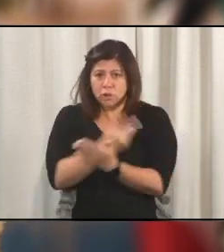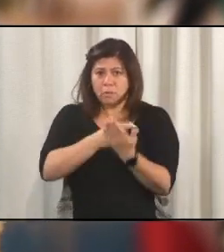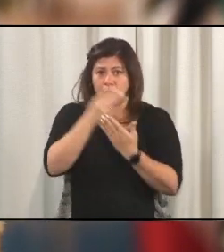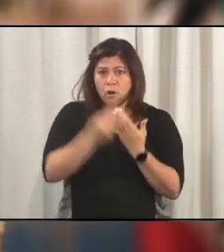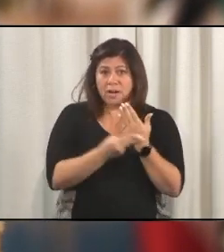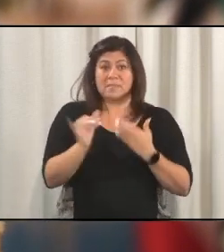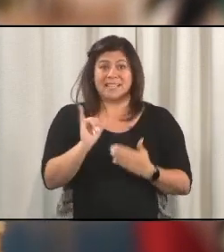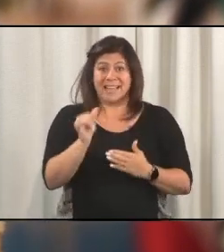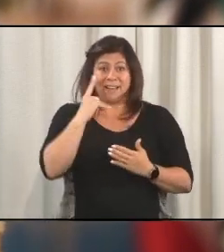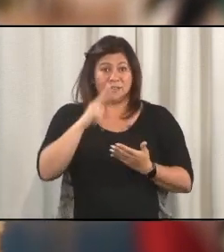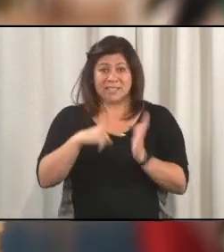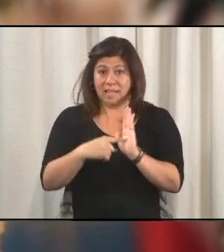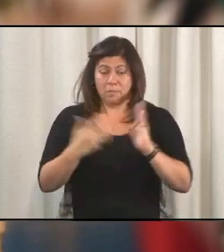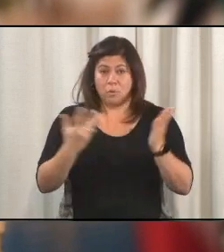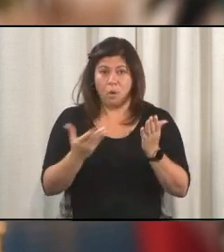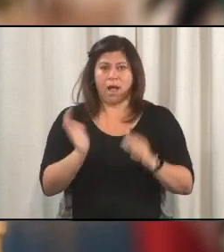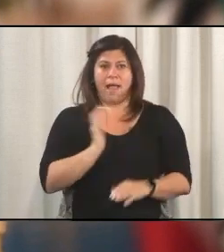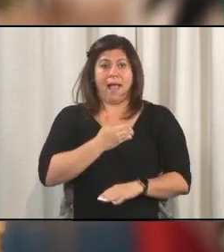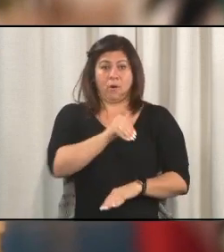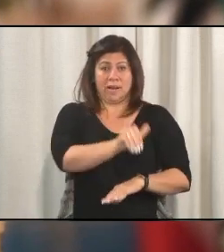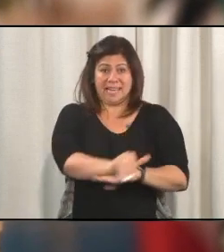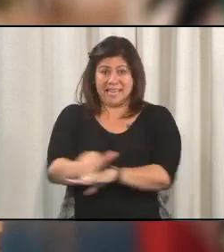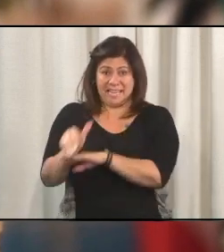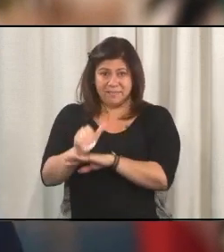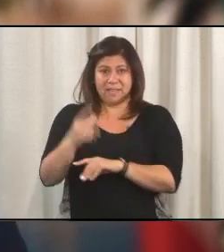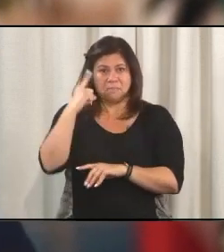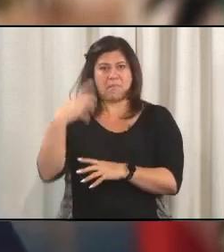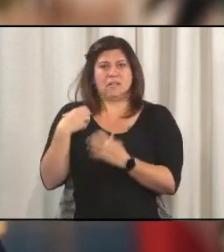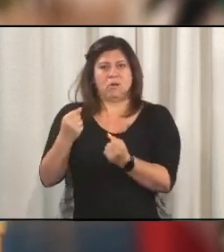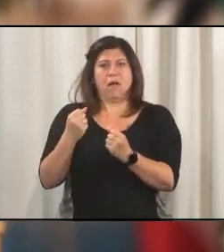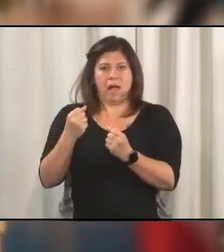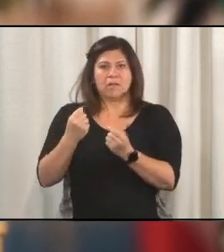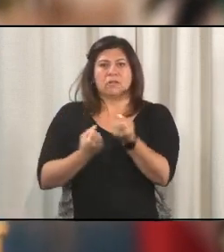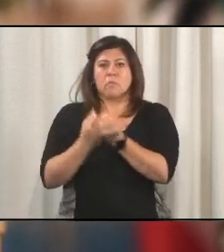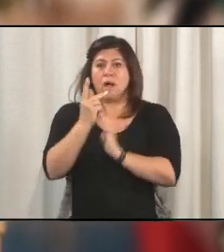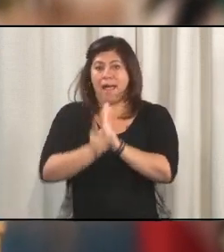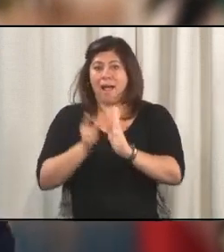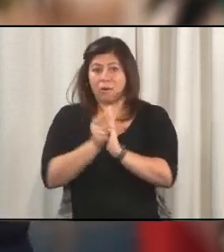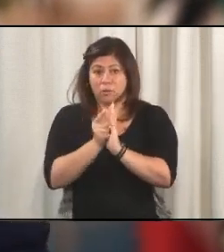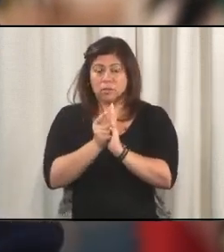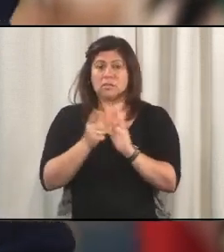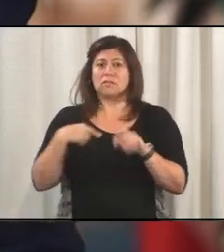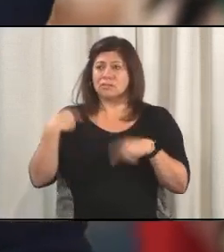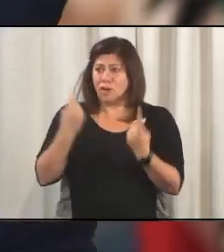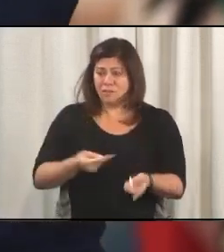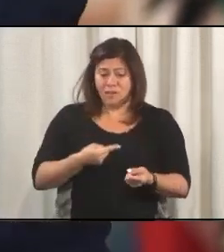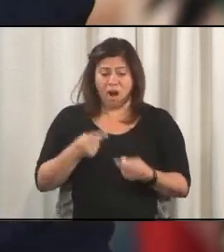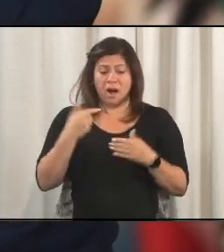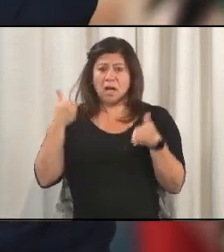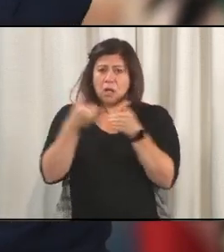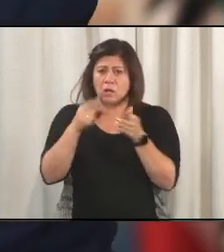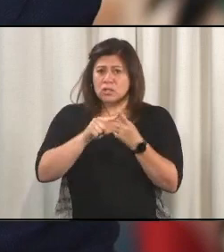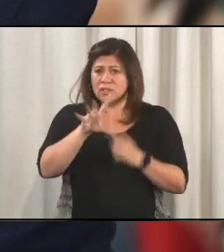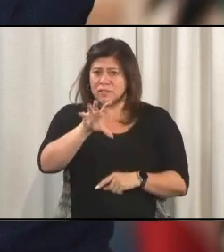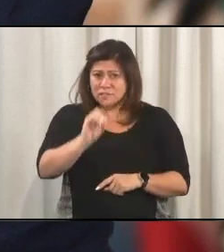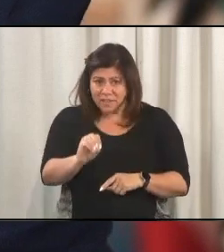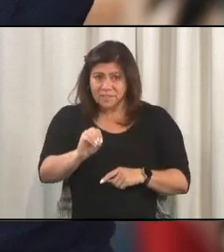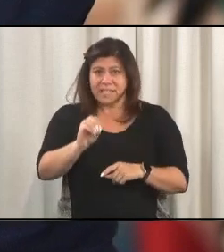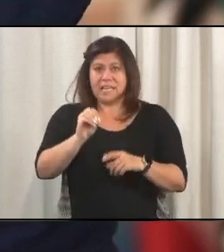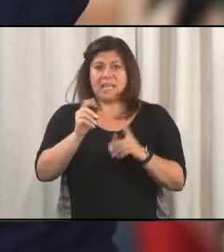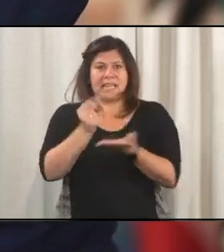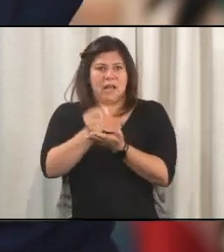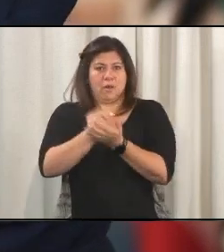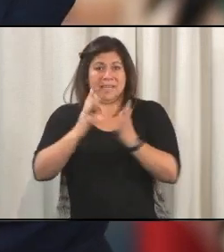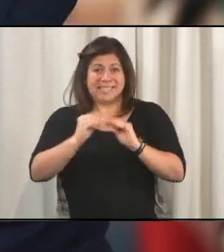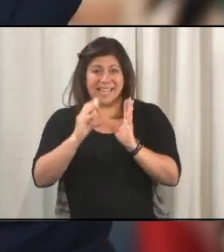health hours that's been very well received and provided almost 50 therapy sessions to people experiencing homelessness